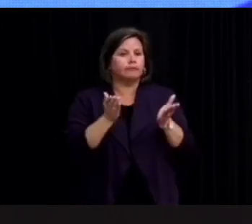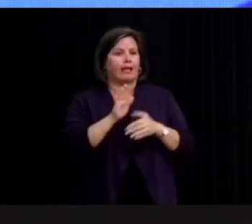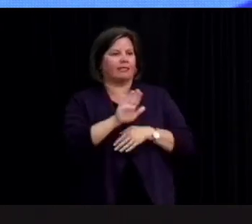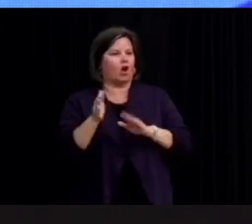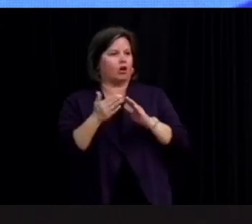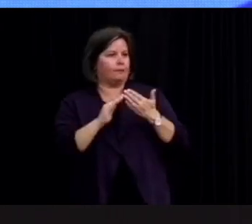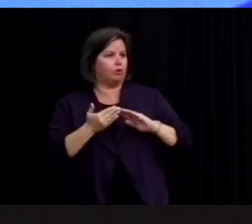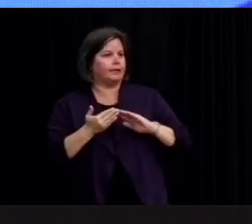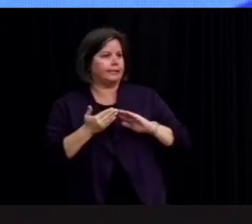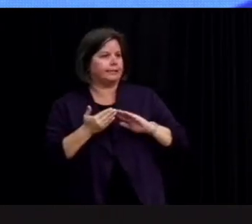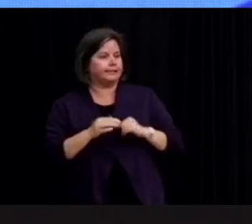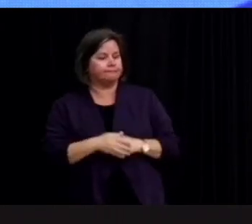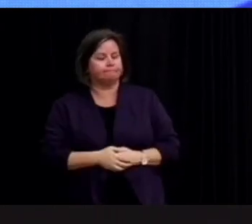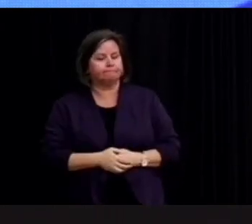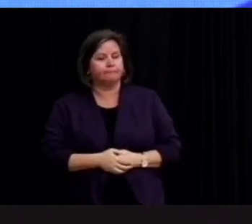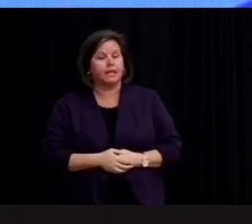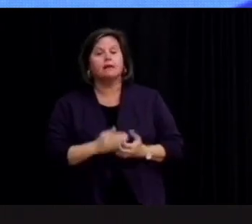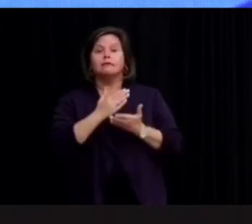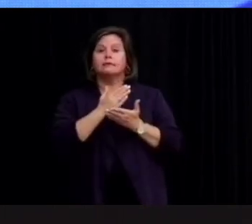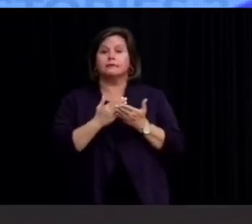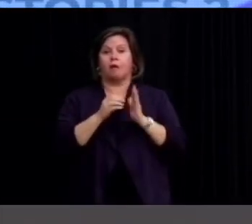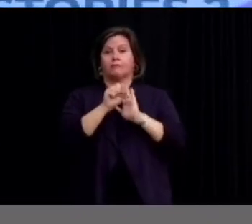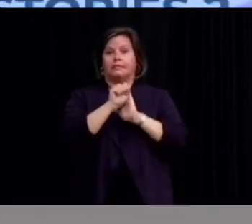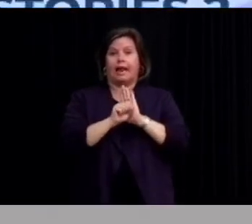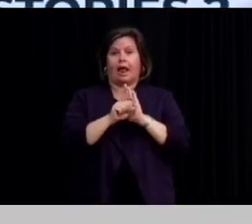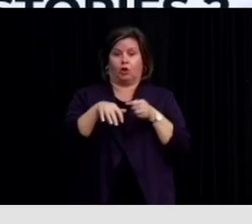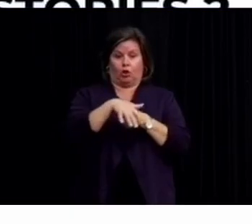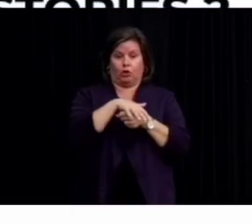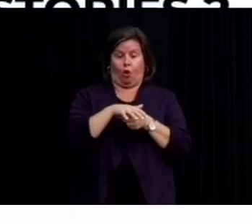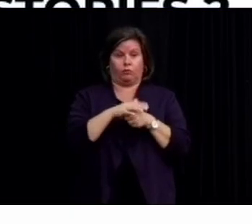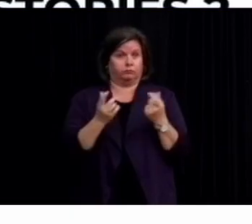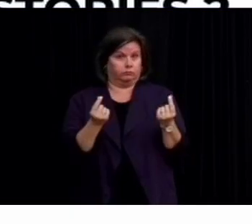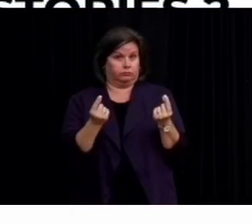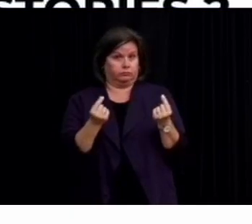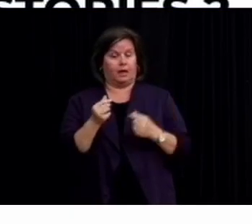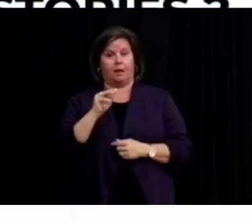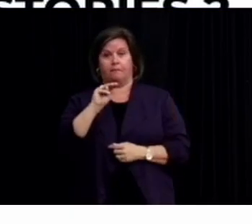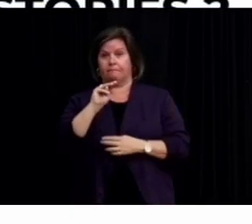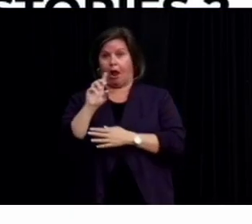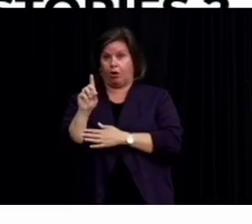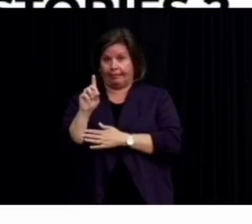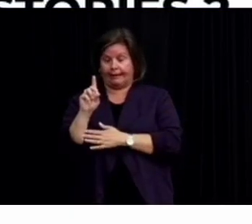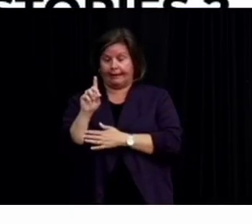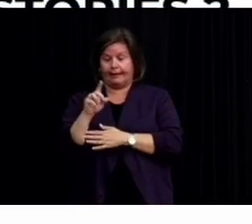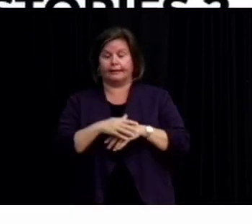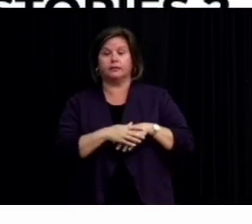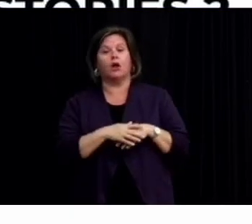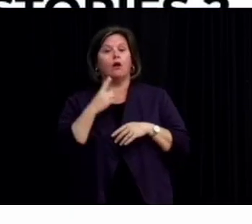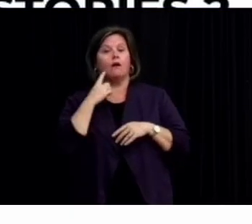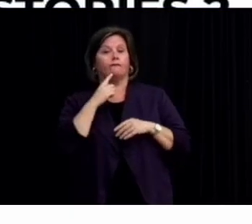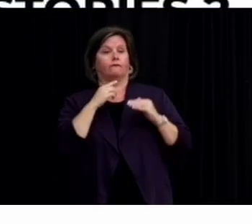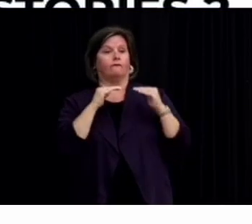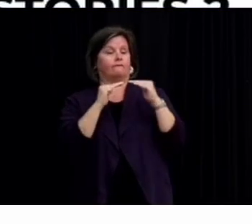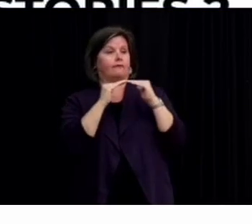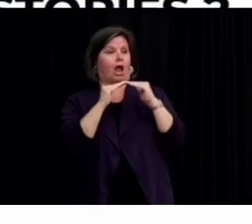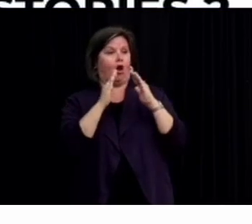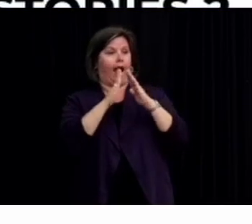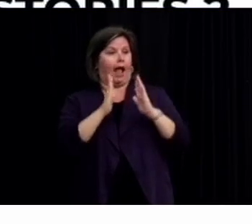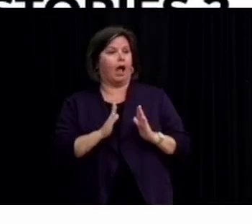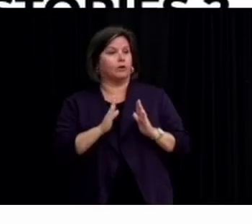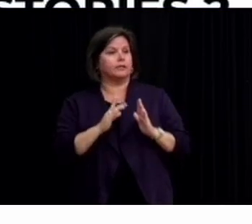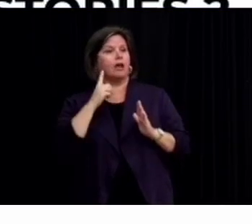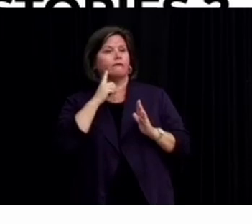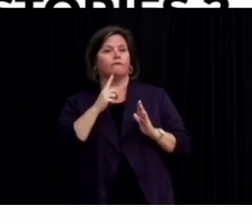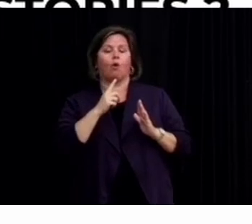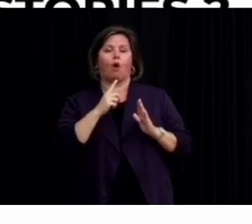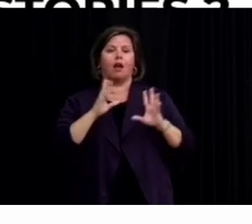I'll just give you an example of what some of the states and locals are doing. In Maryland, for example, they used a fair housing grant to host a fair